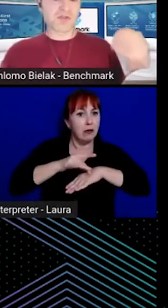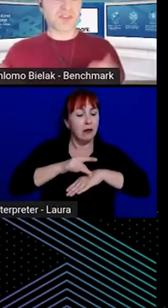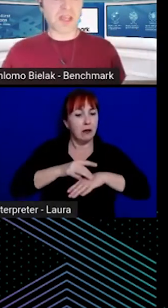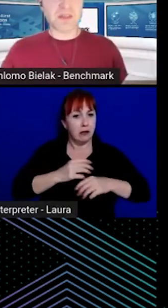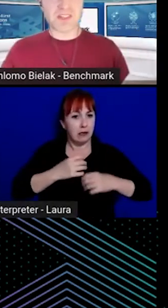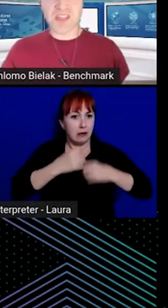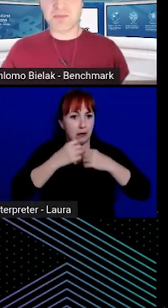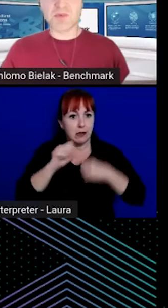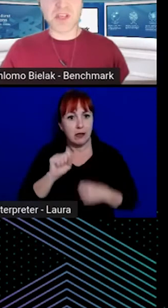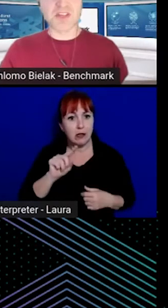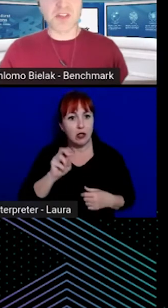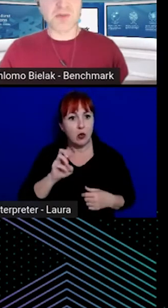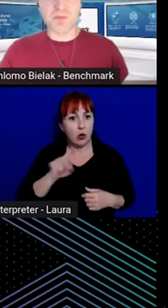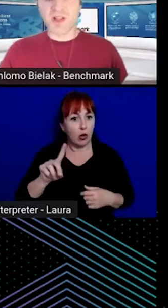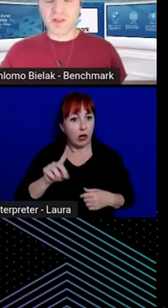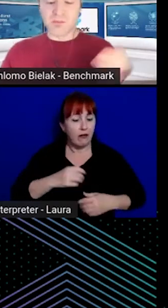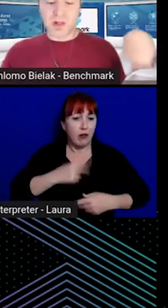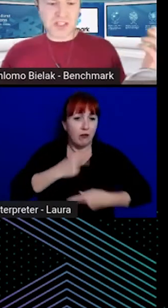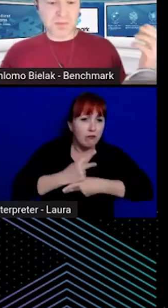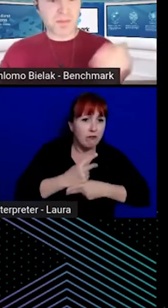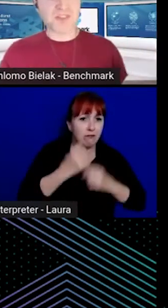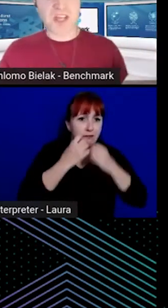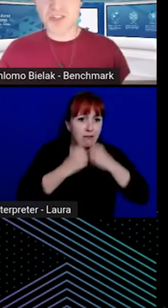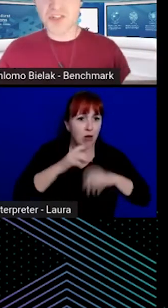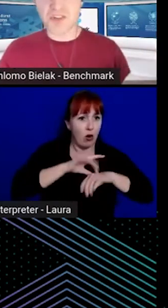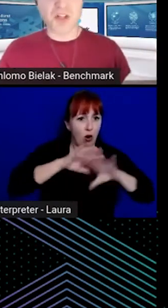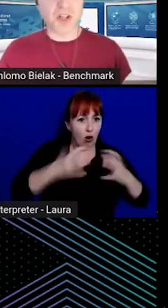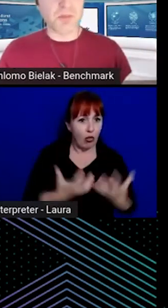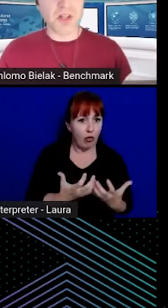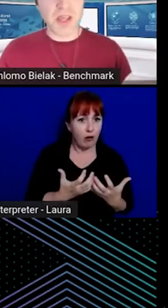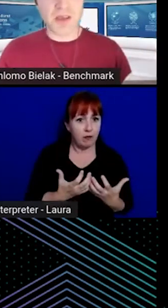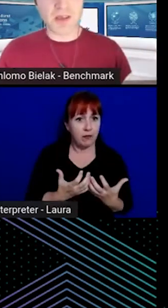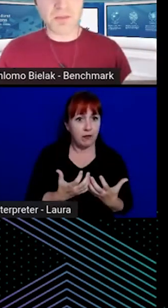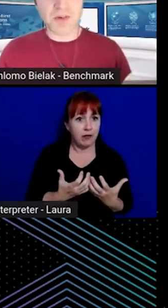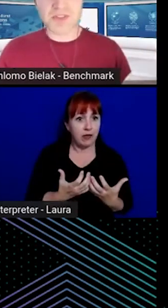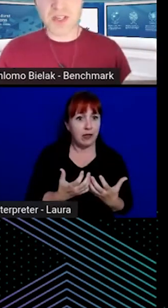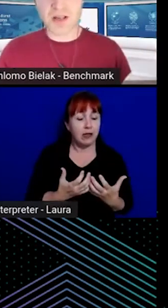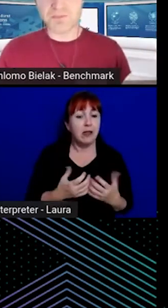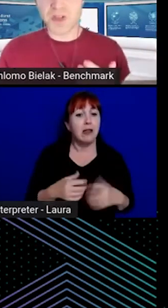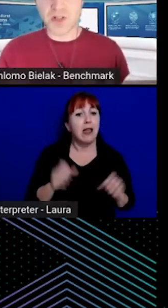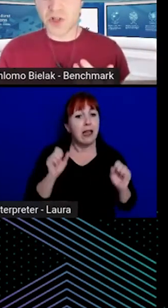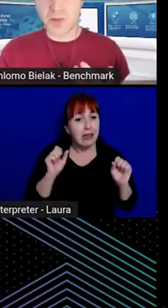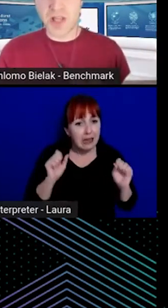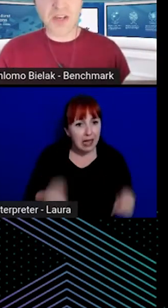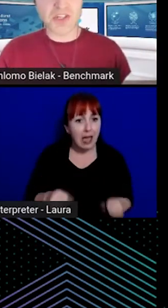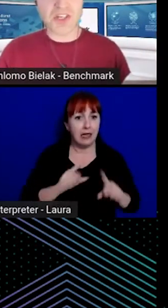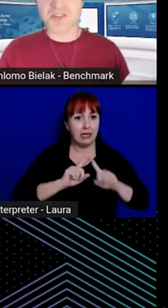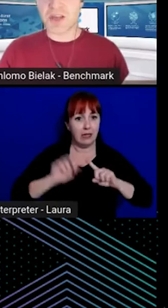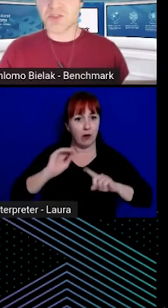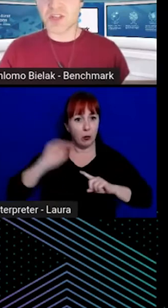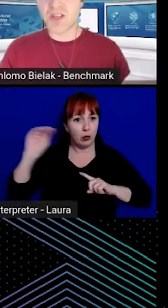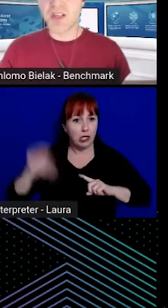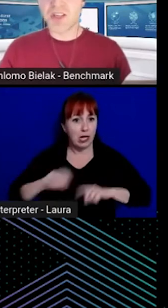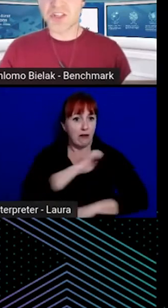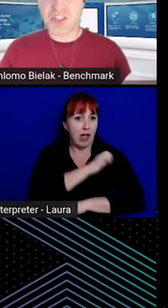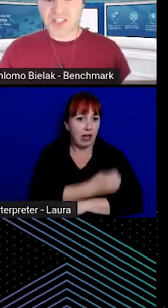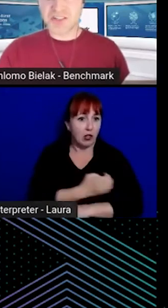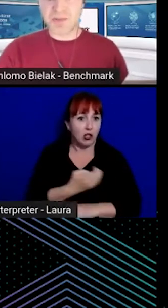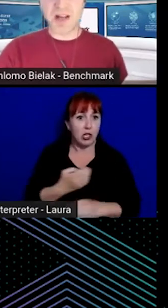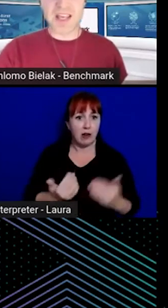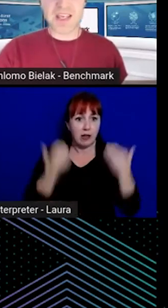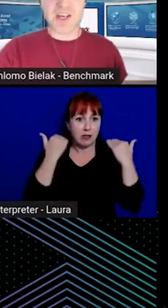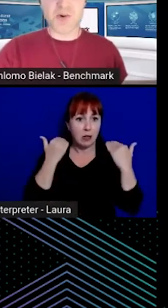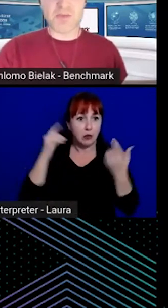an unusual statement to say, but we can do multiple percentages of the global global energy consumption